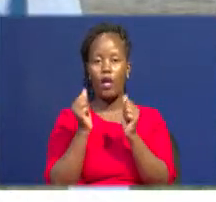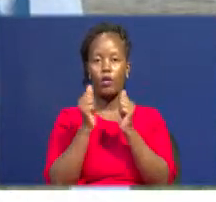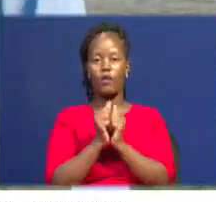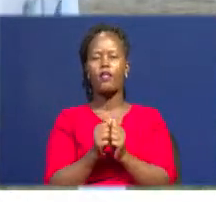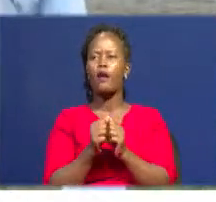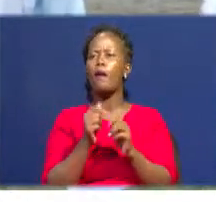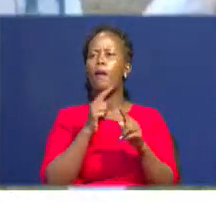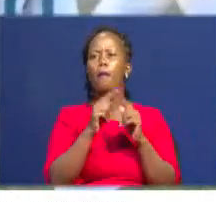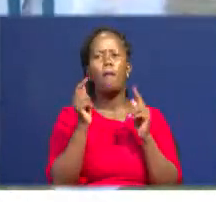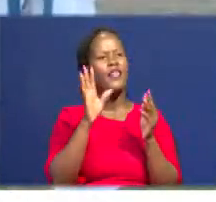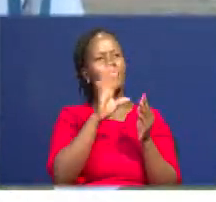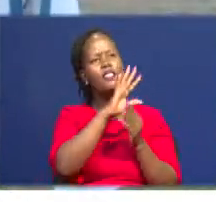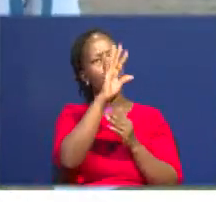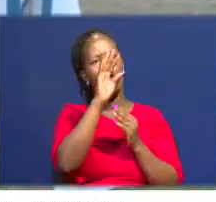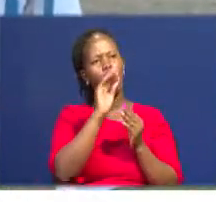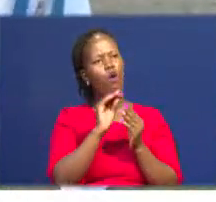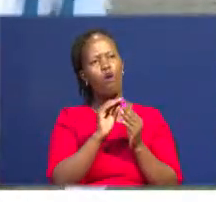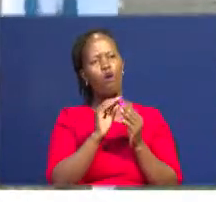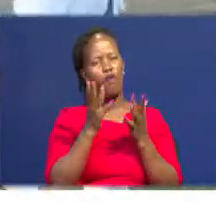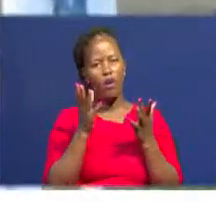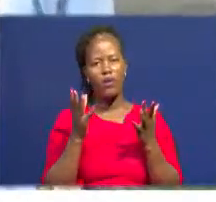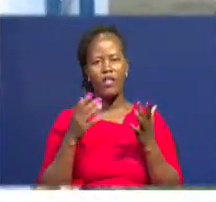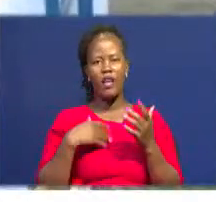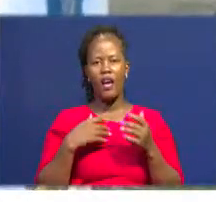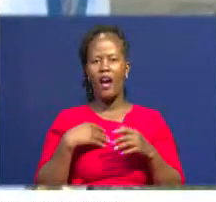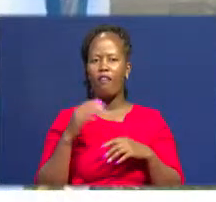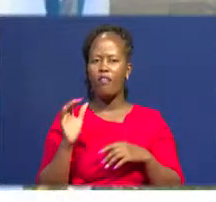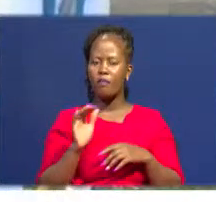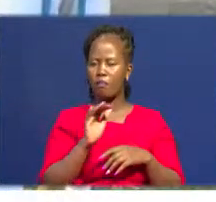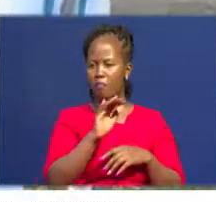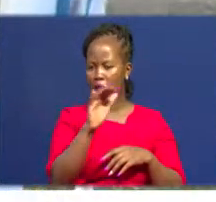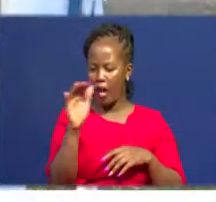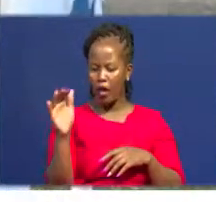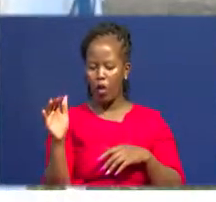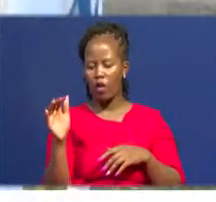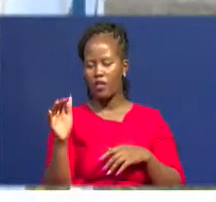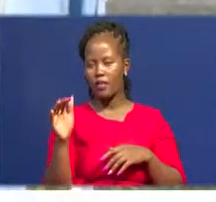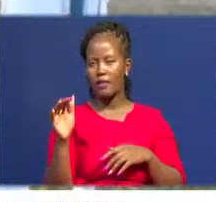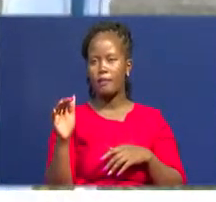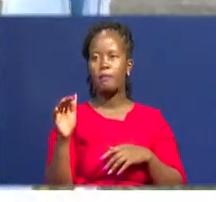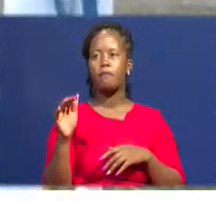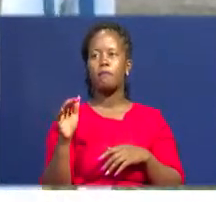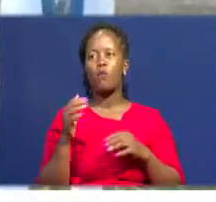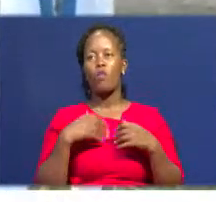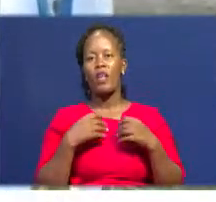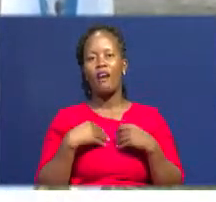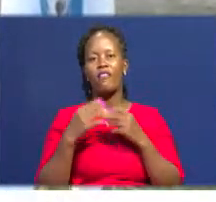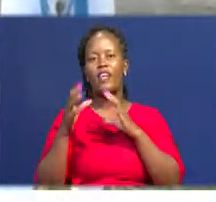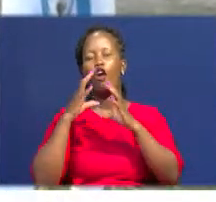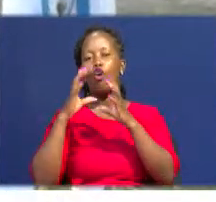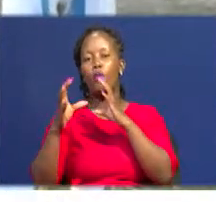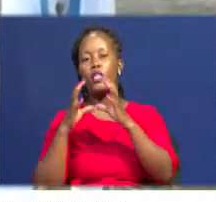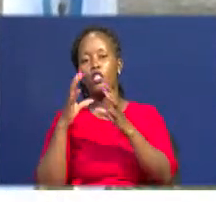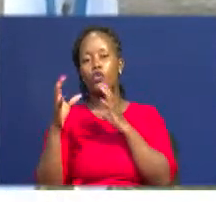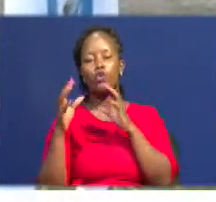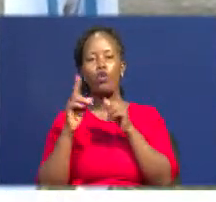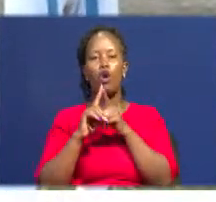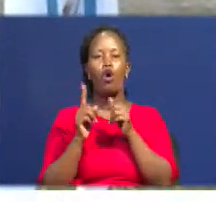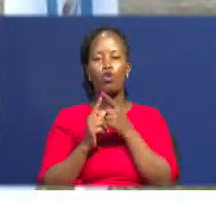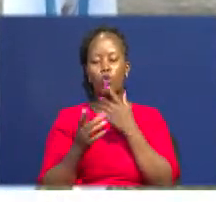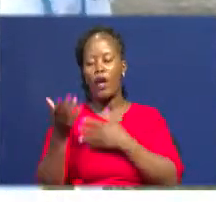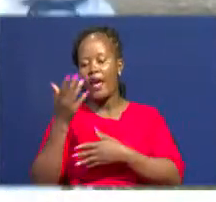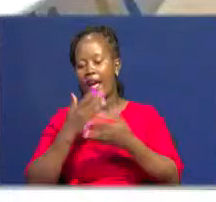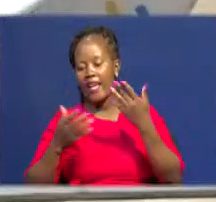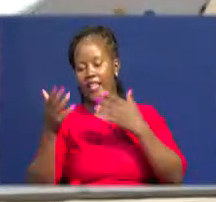overall, making a call, Steve, because this is it, you know, making a communication and also engaging the locals